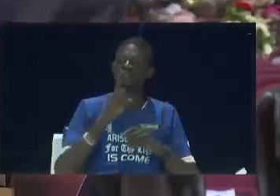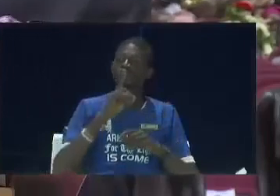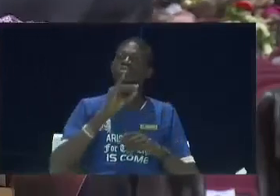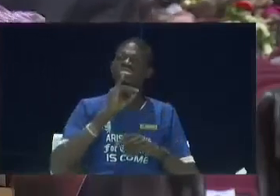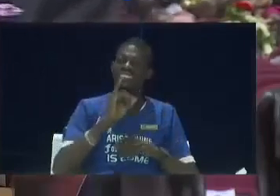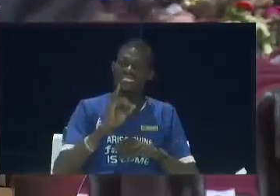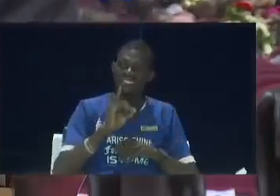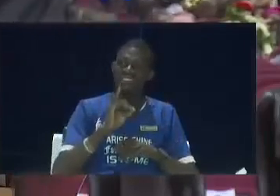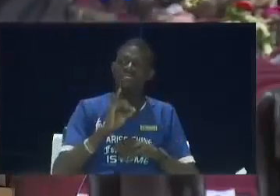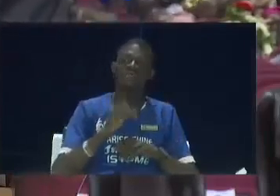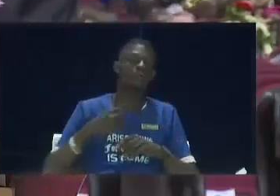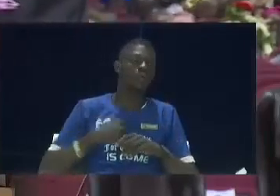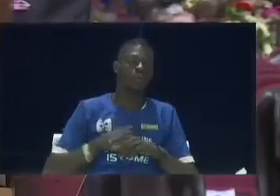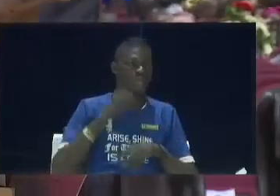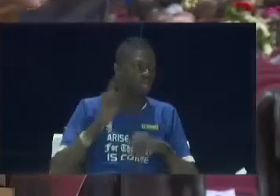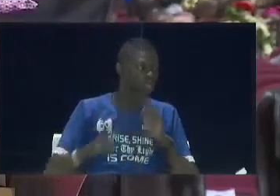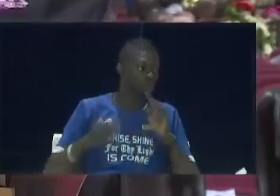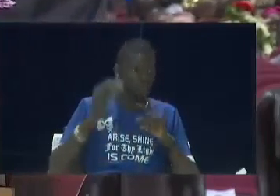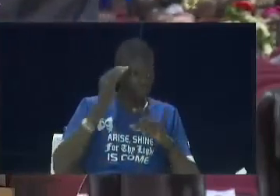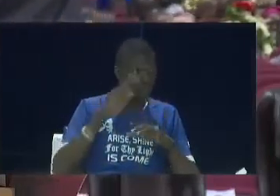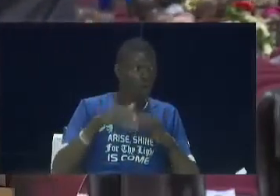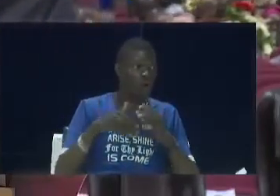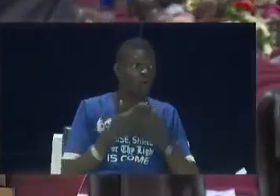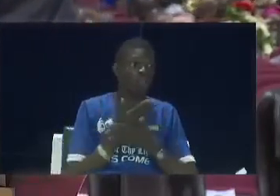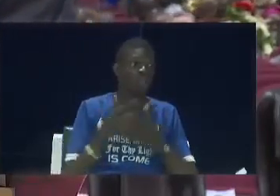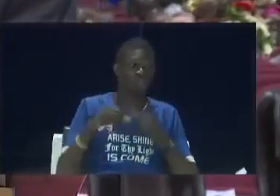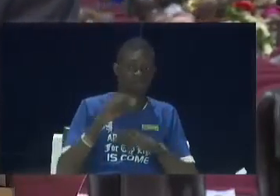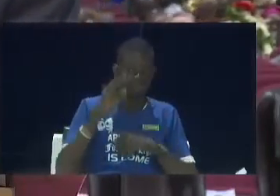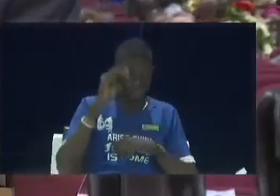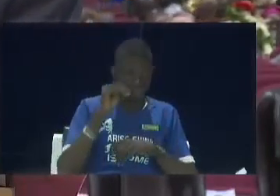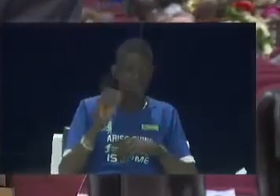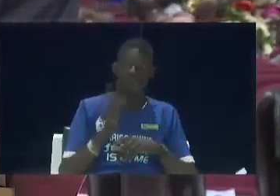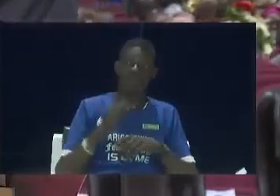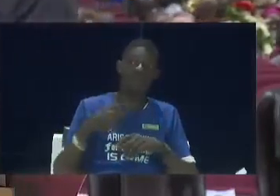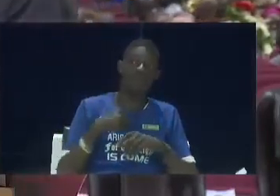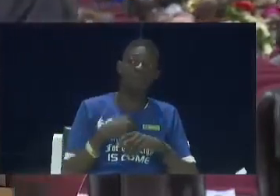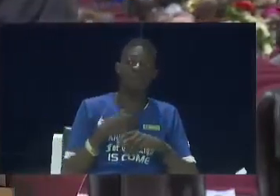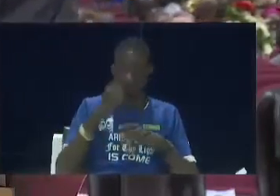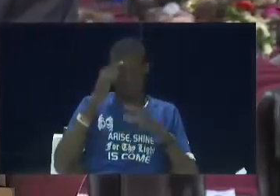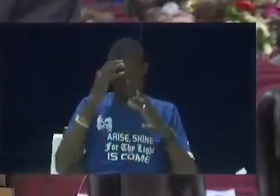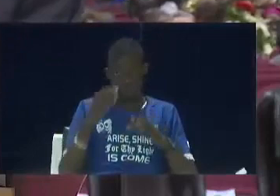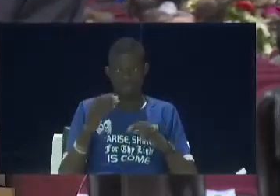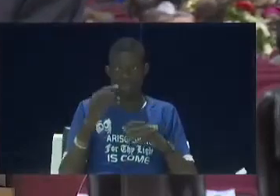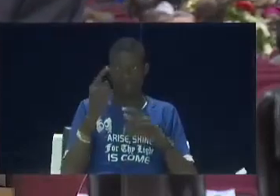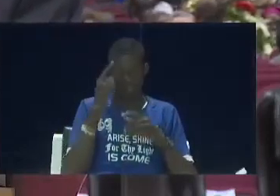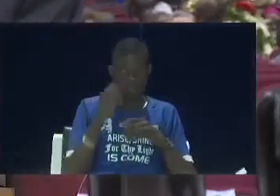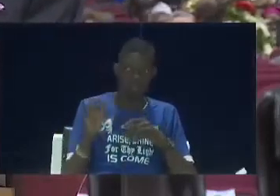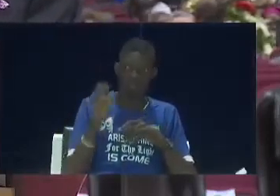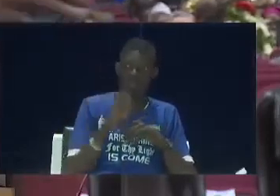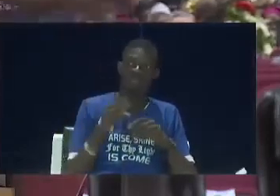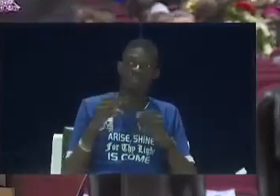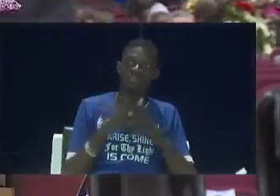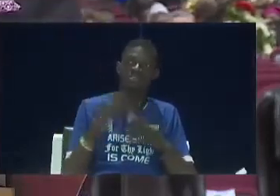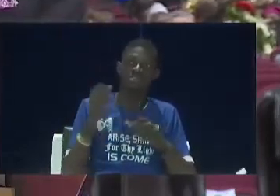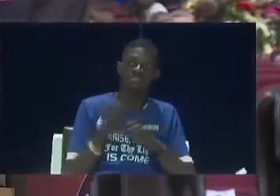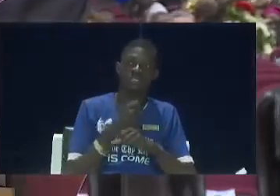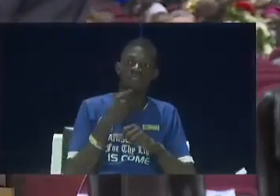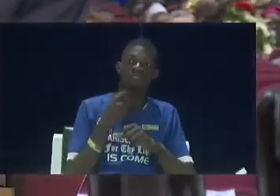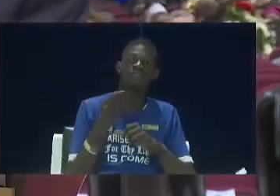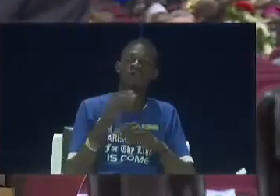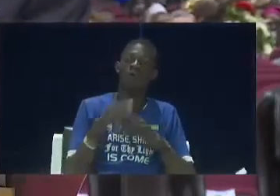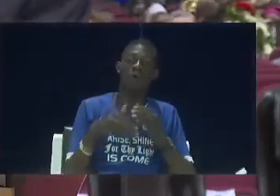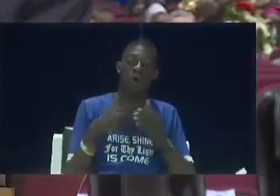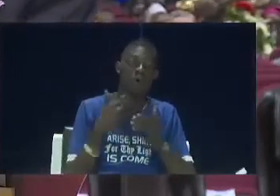is, we cannot know everything about him where at this side of heaven. It takes the whole